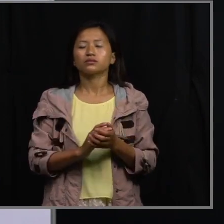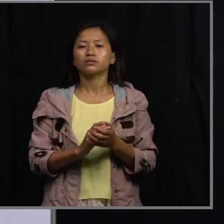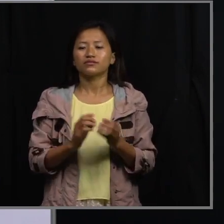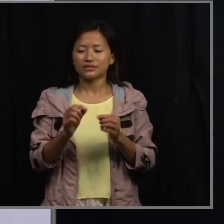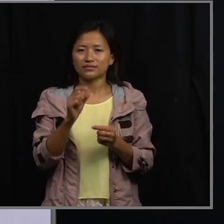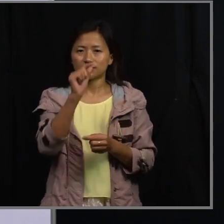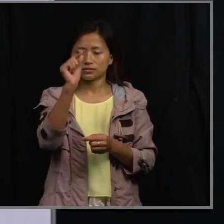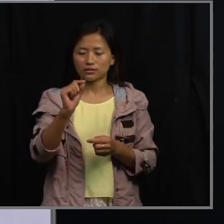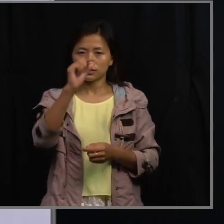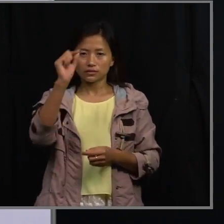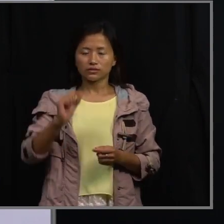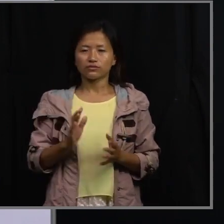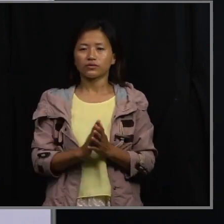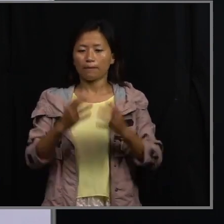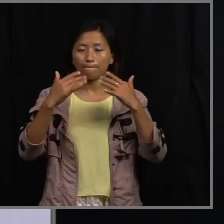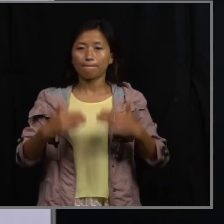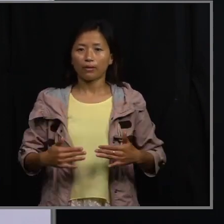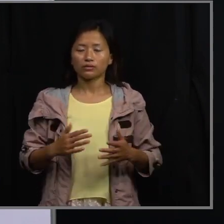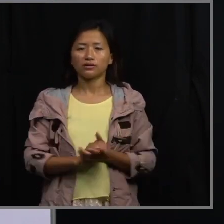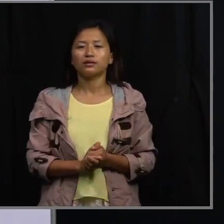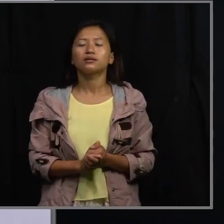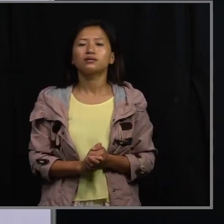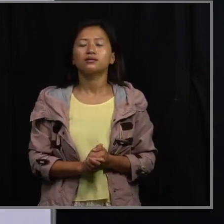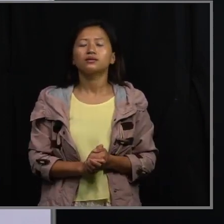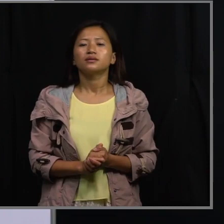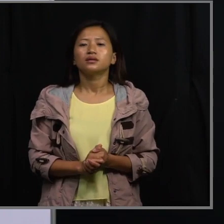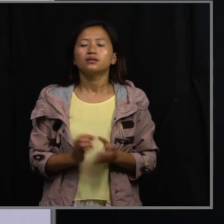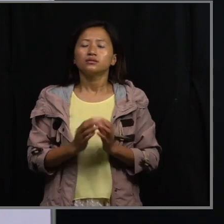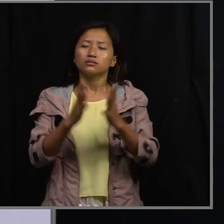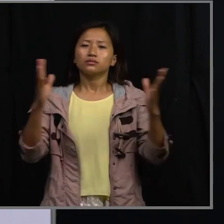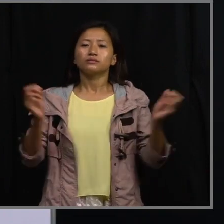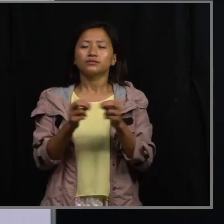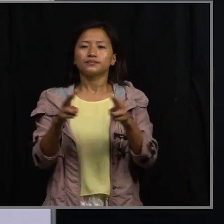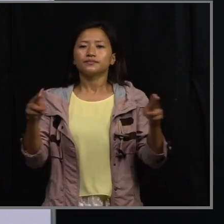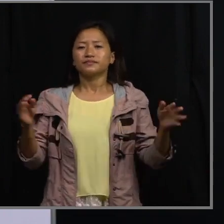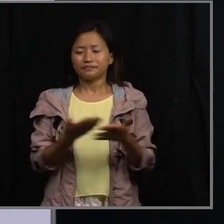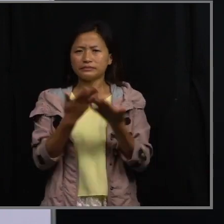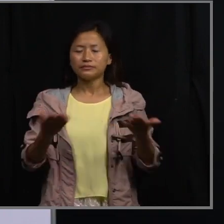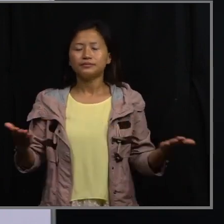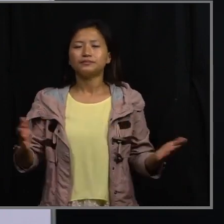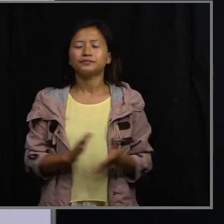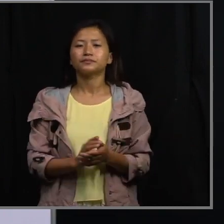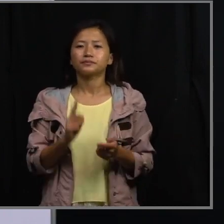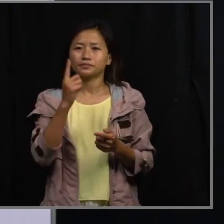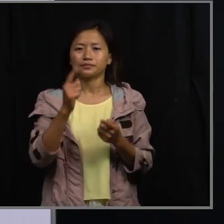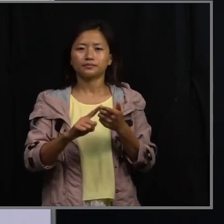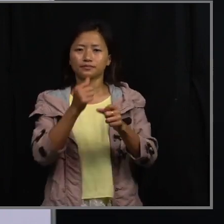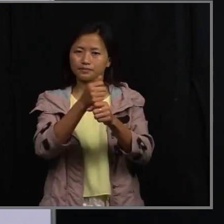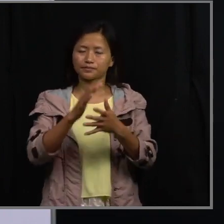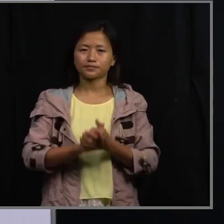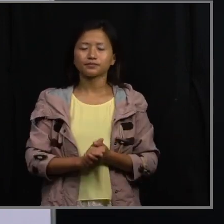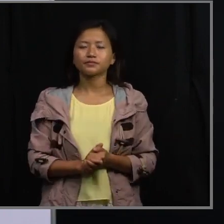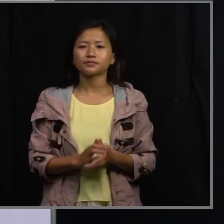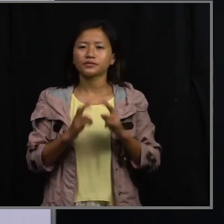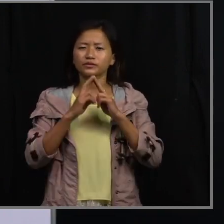a body, we can visualize the cells of what? Cells of a stem, and so many different things, right? This is one example which is a very, you